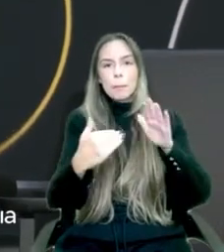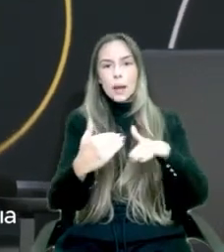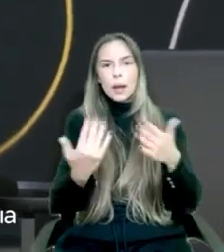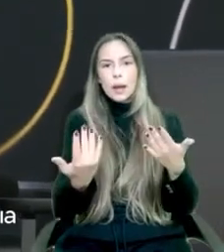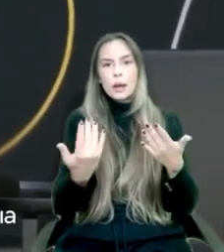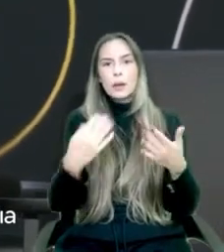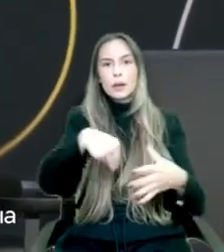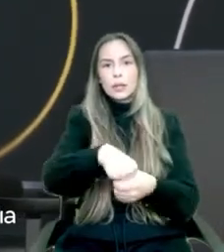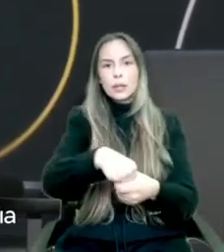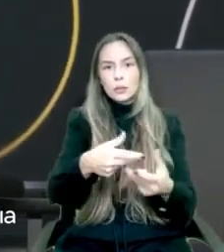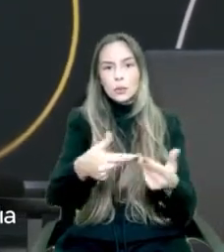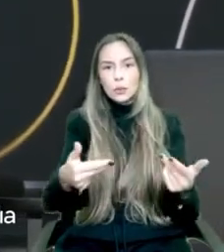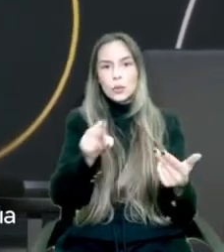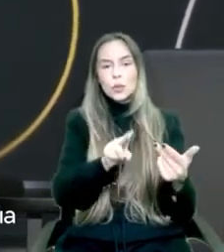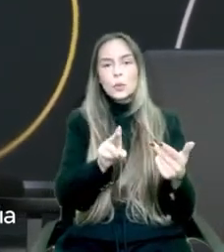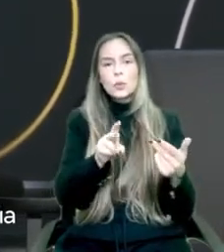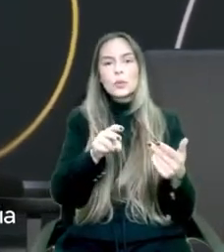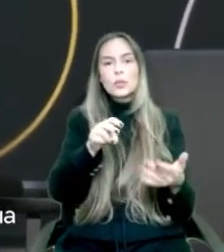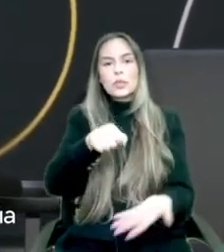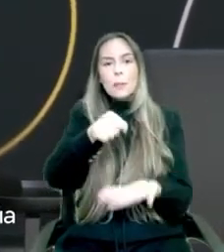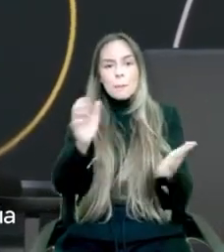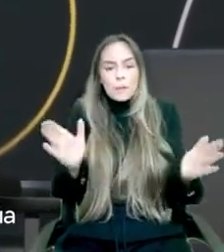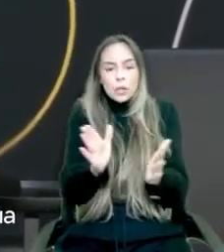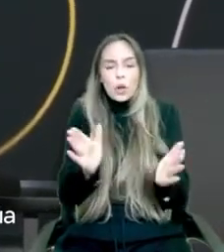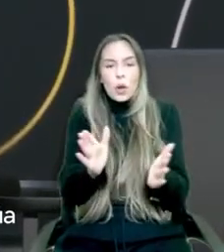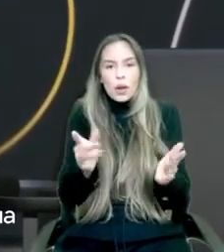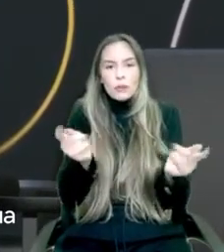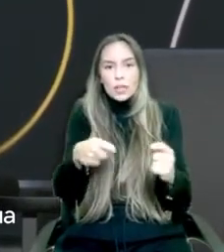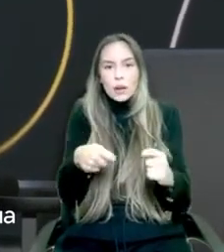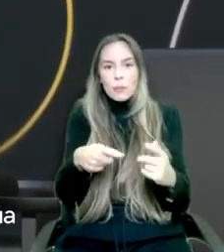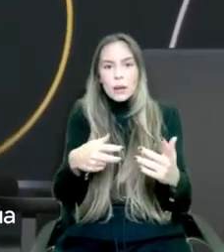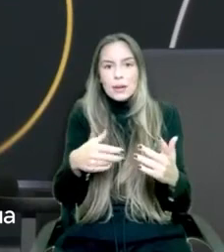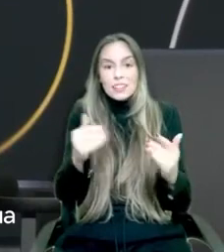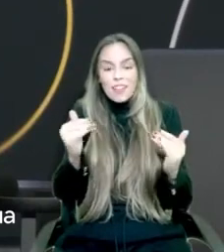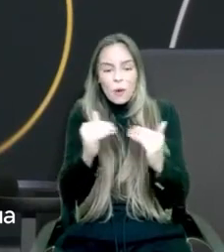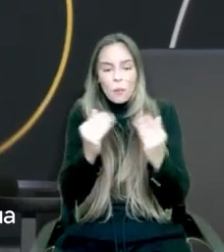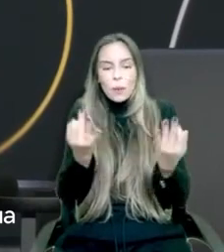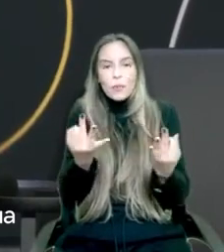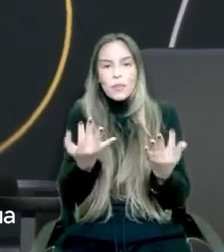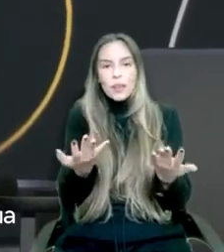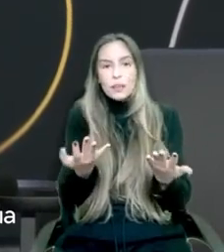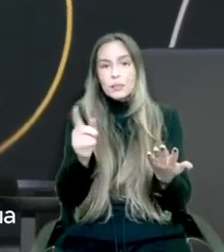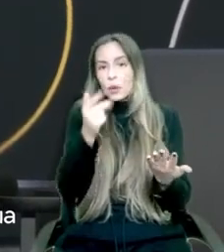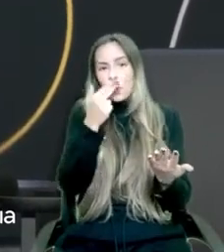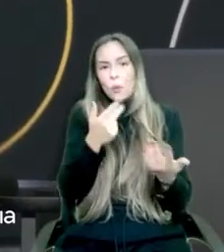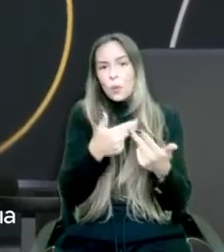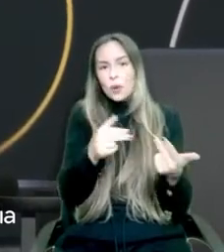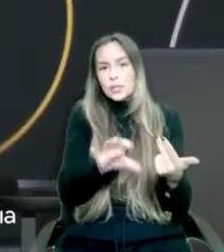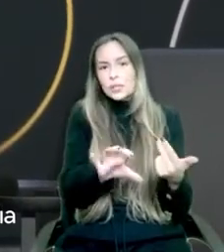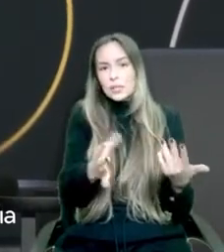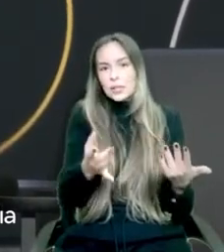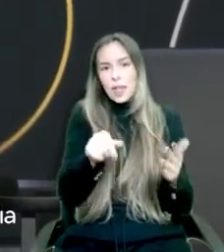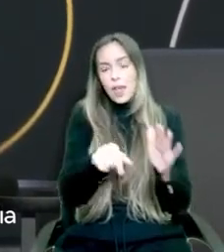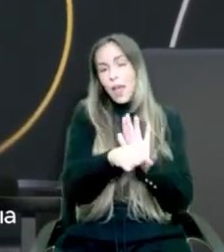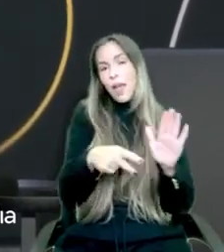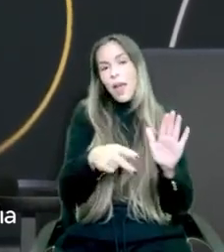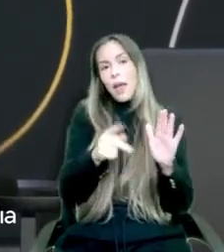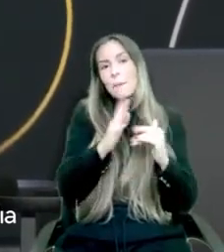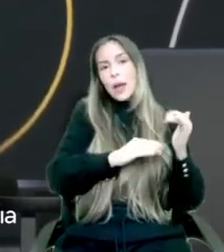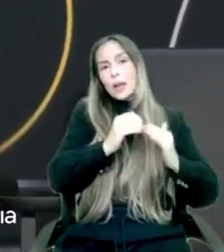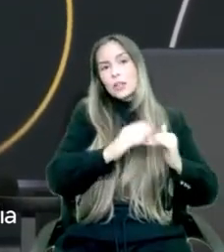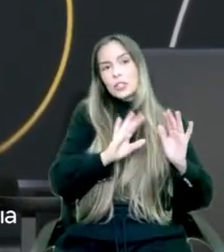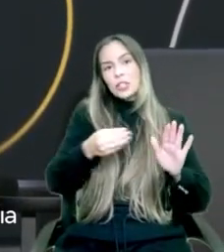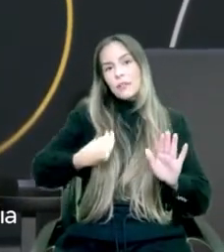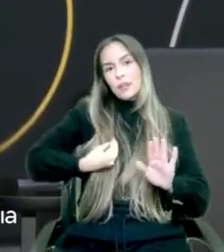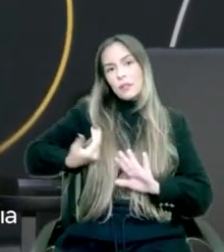little packaging as possible. All sorts of things like that, right? These are applications that have existed for a while.